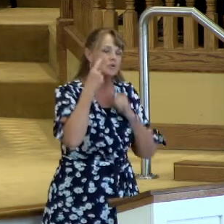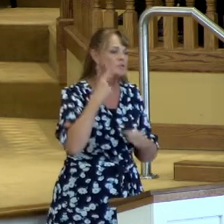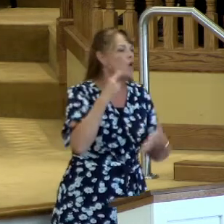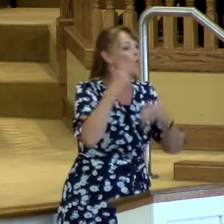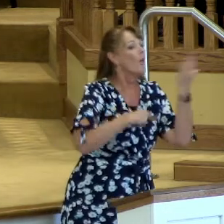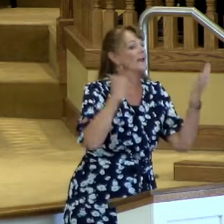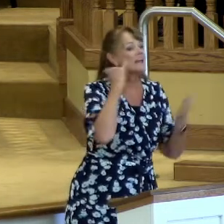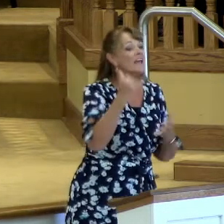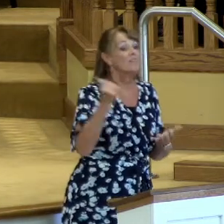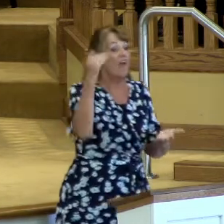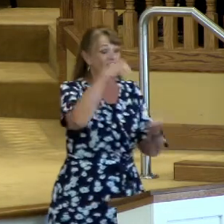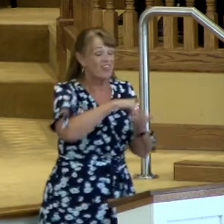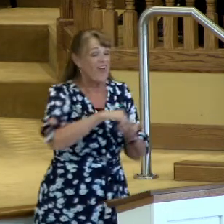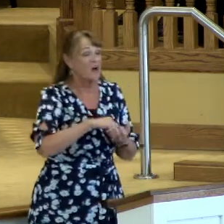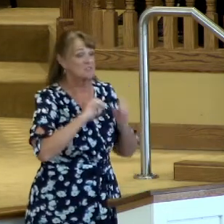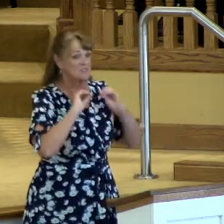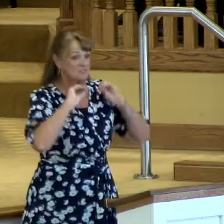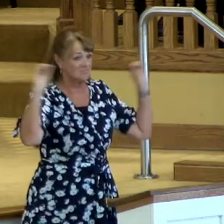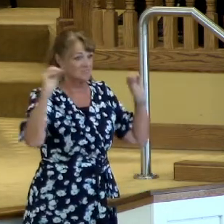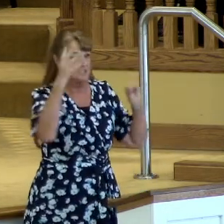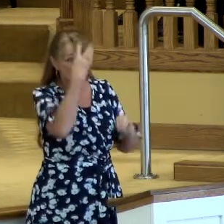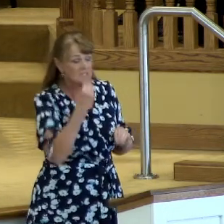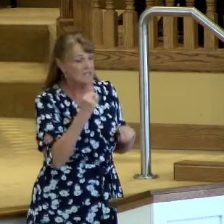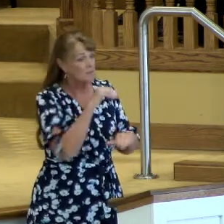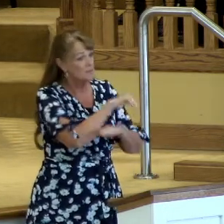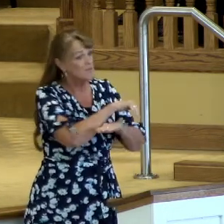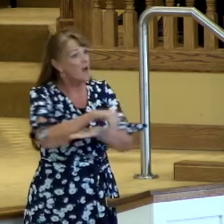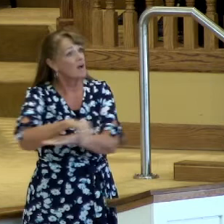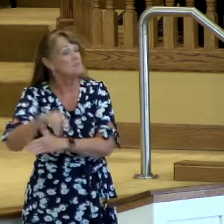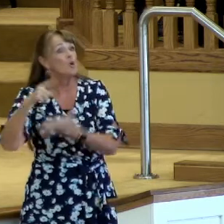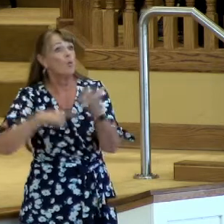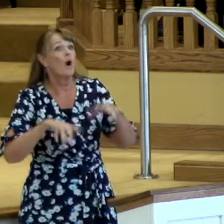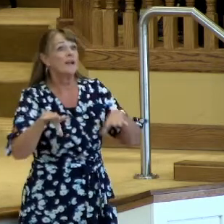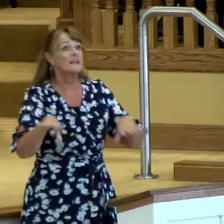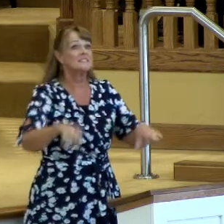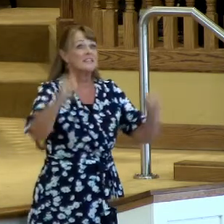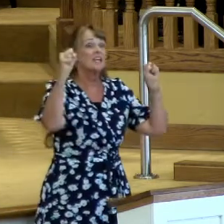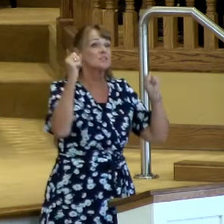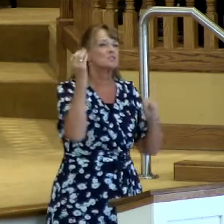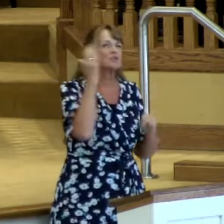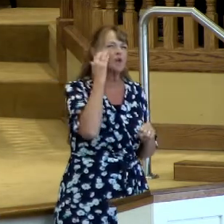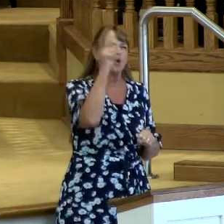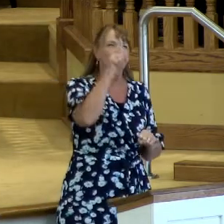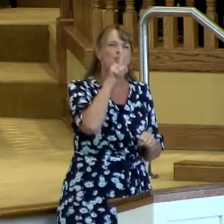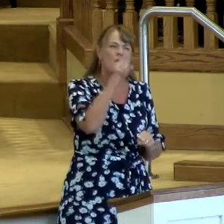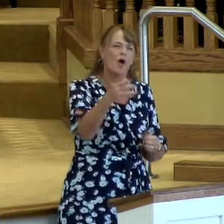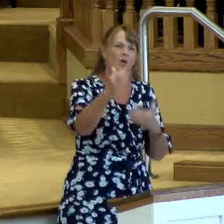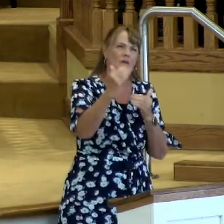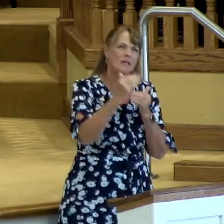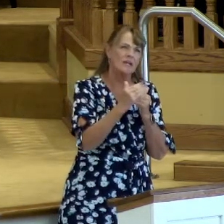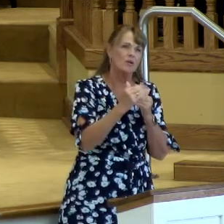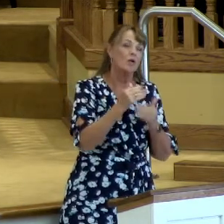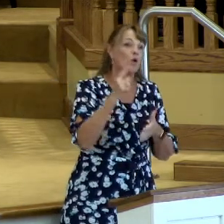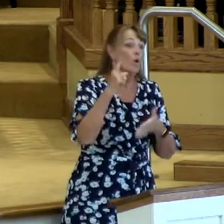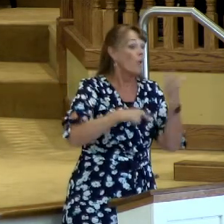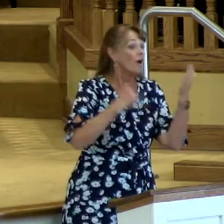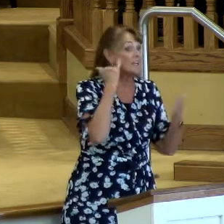thousand sleepless nights are what it takes to know you're near? What if my